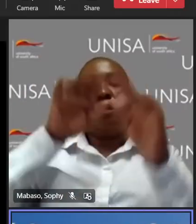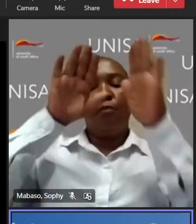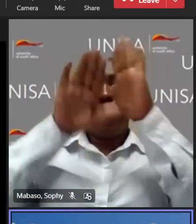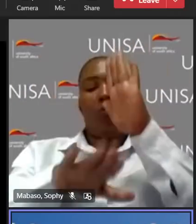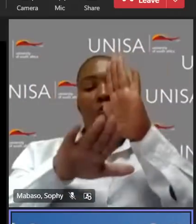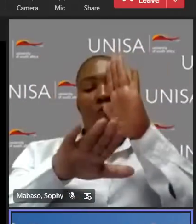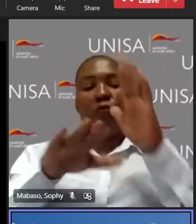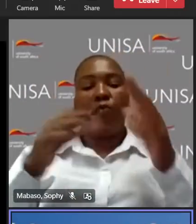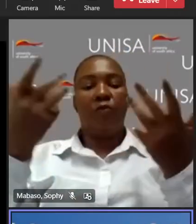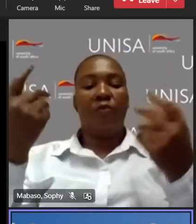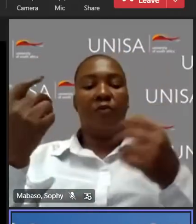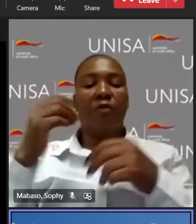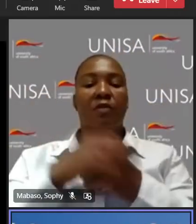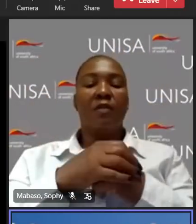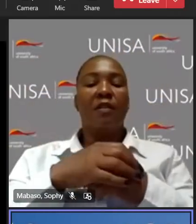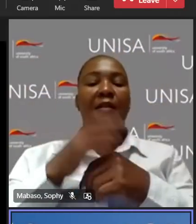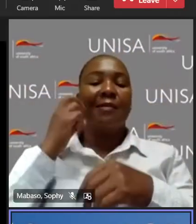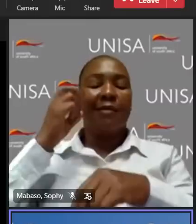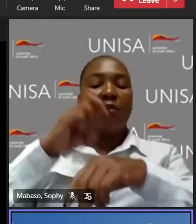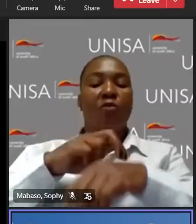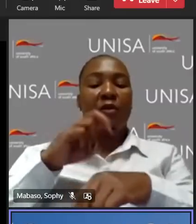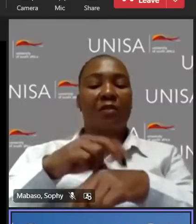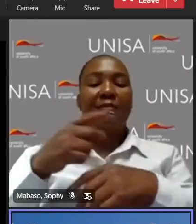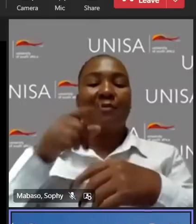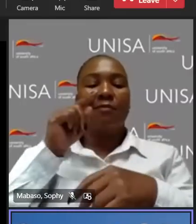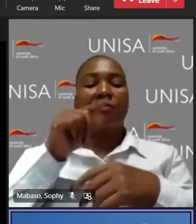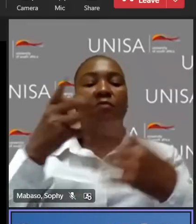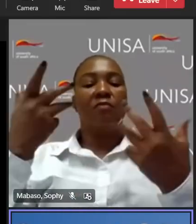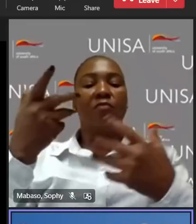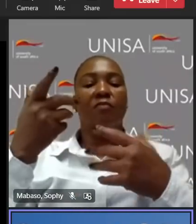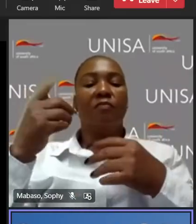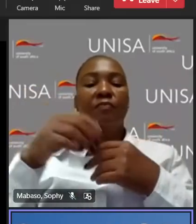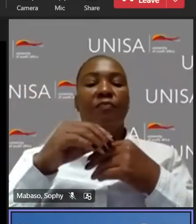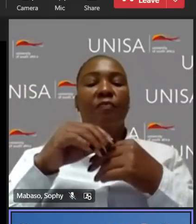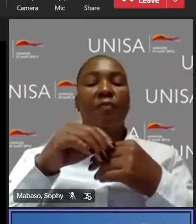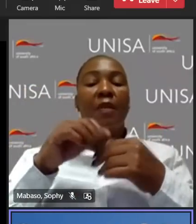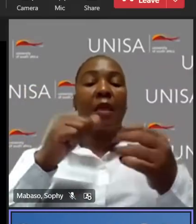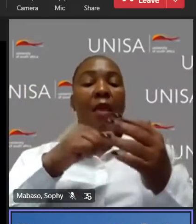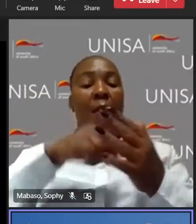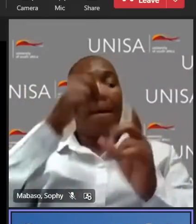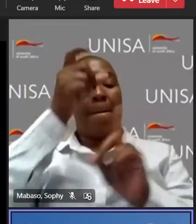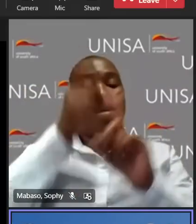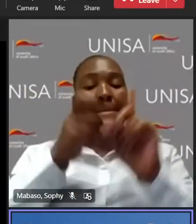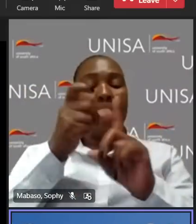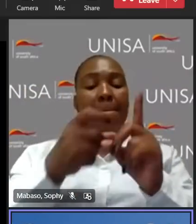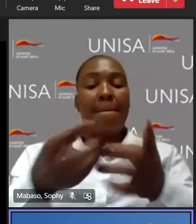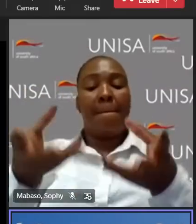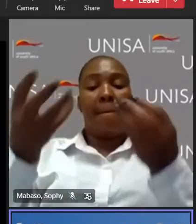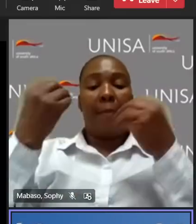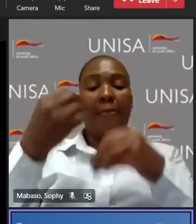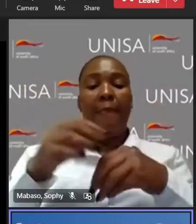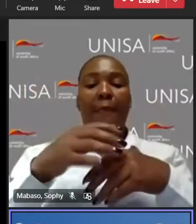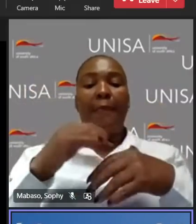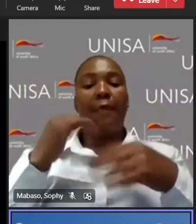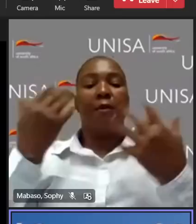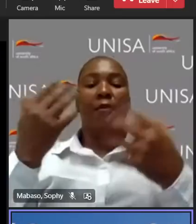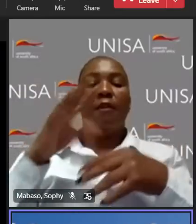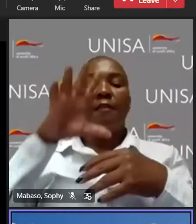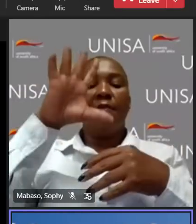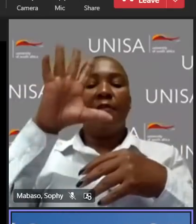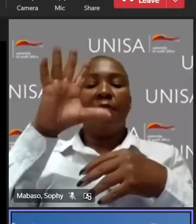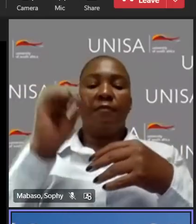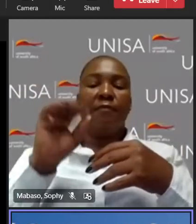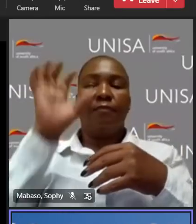below, and it requires that an applicant must have obtained an average percentage